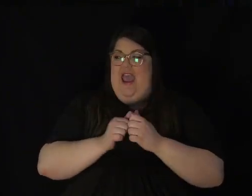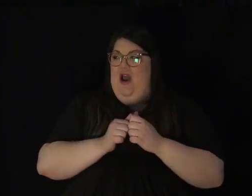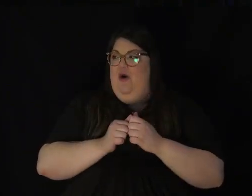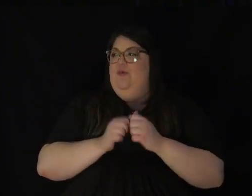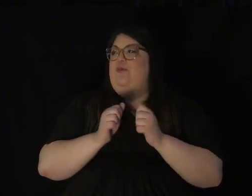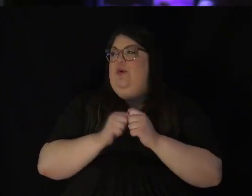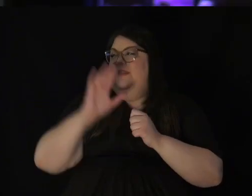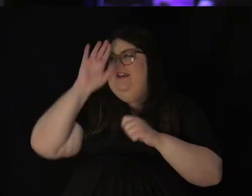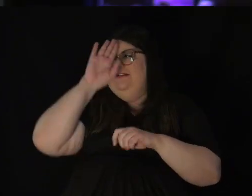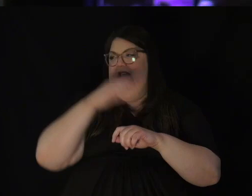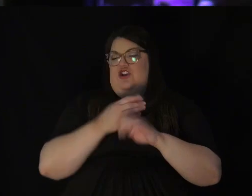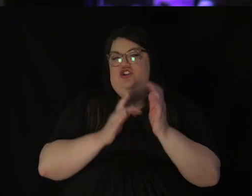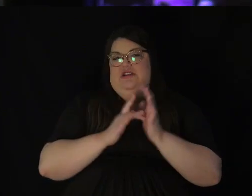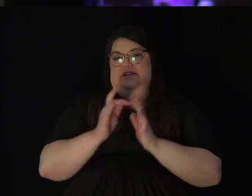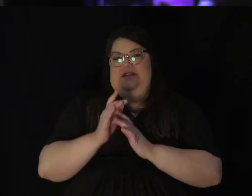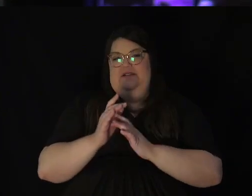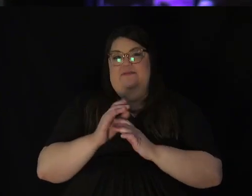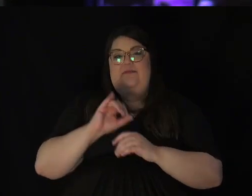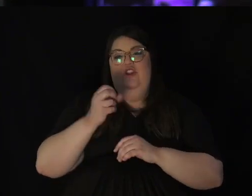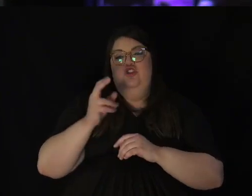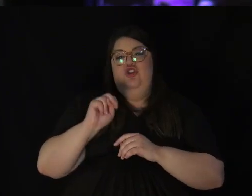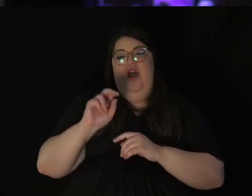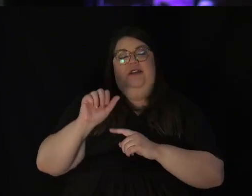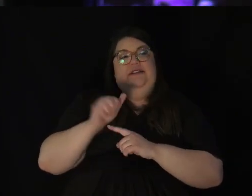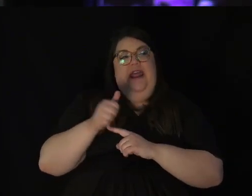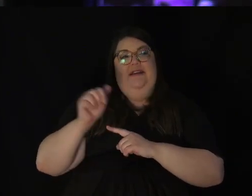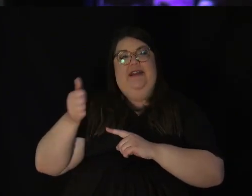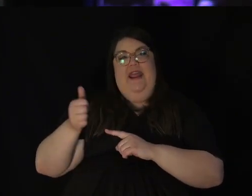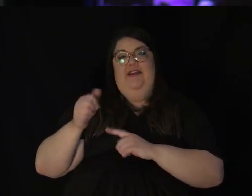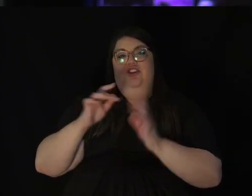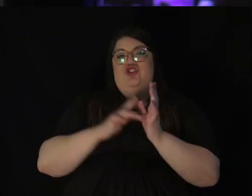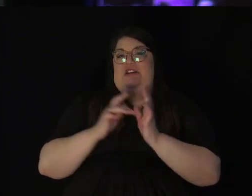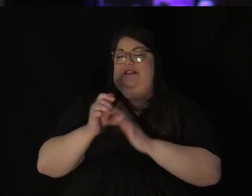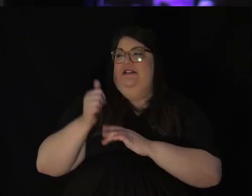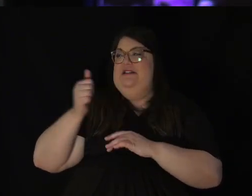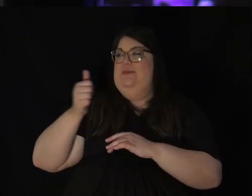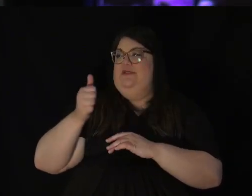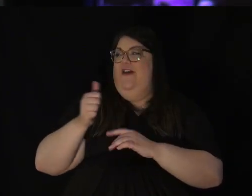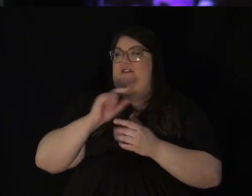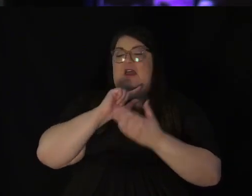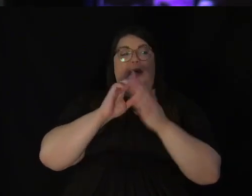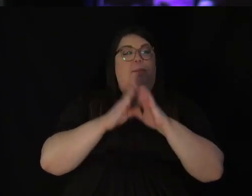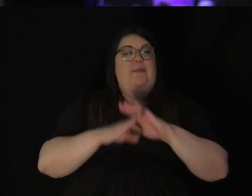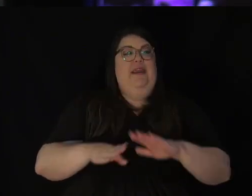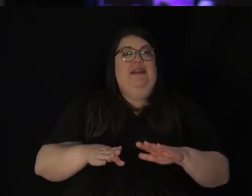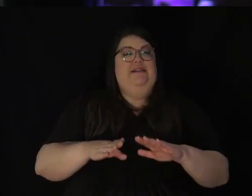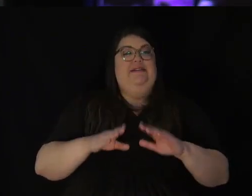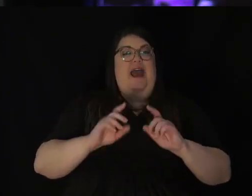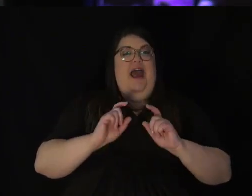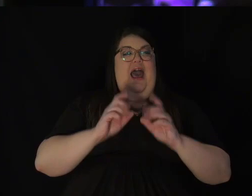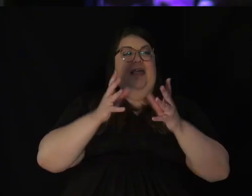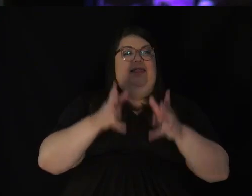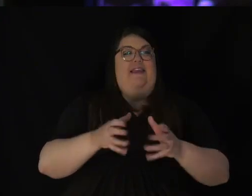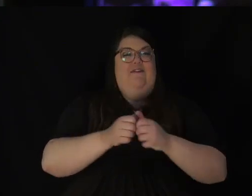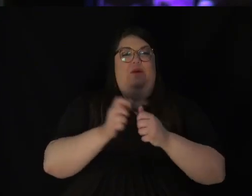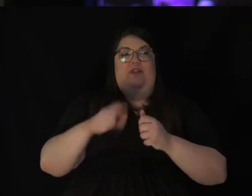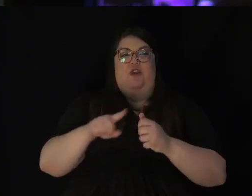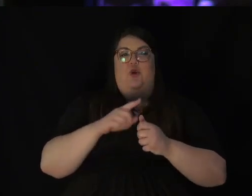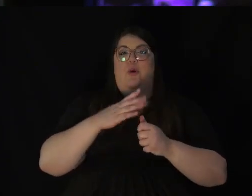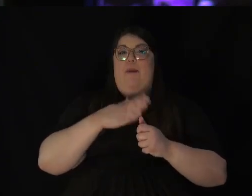Jesus. John 10:10, Jesus himself says, "Peace I leave with you,